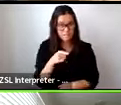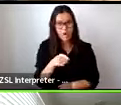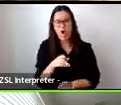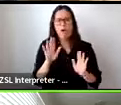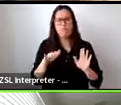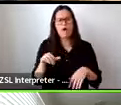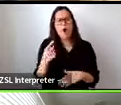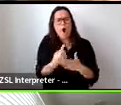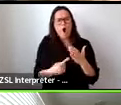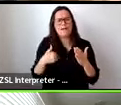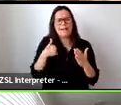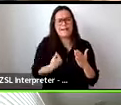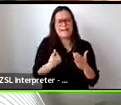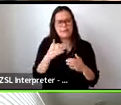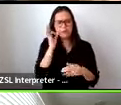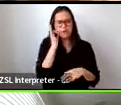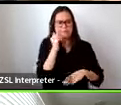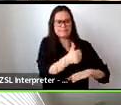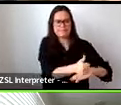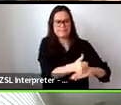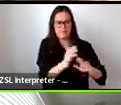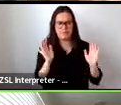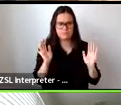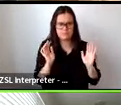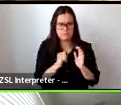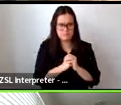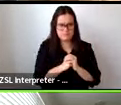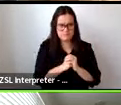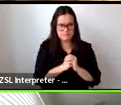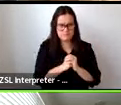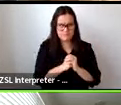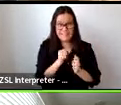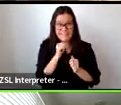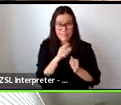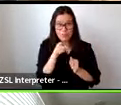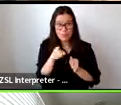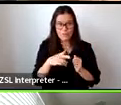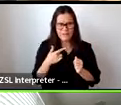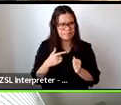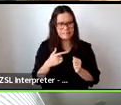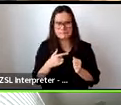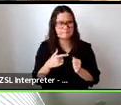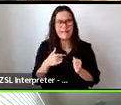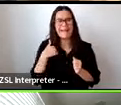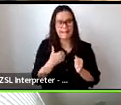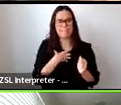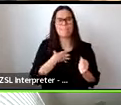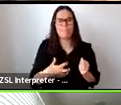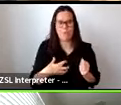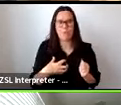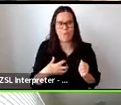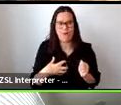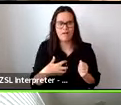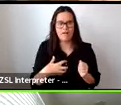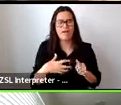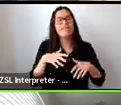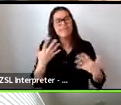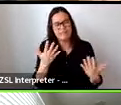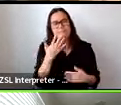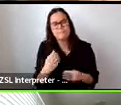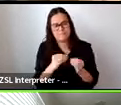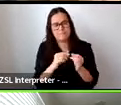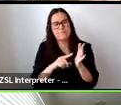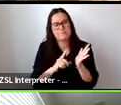should do. If you don't believe that, then make this bill better. Let me offer you a couple of very